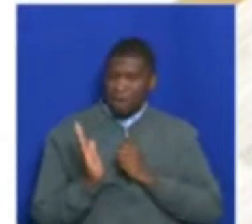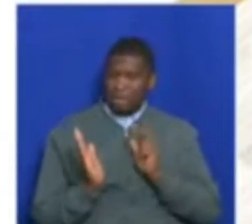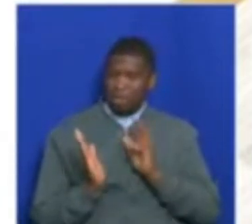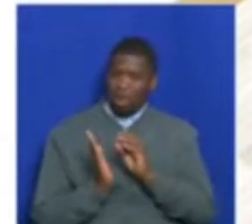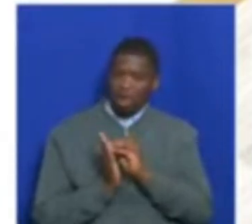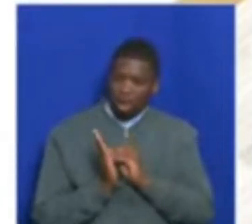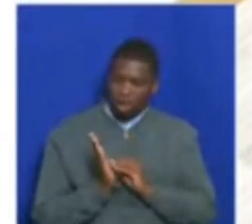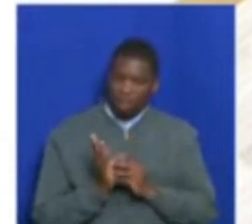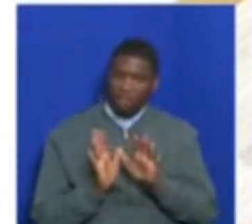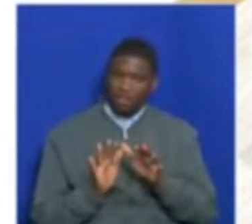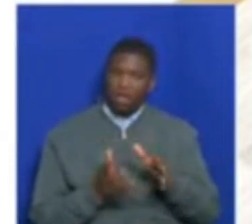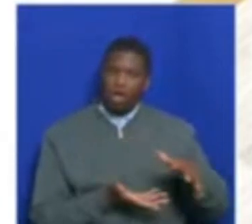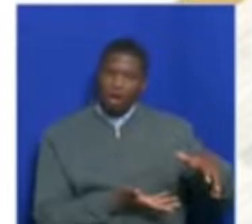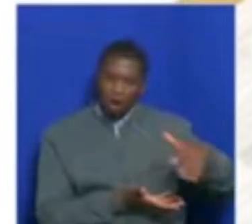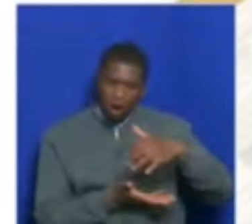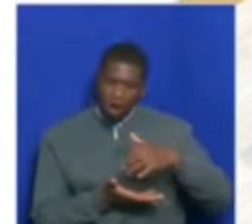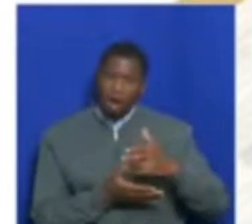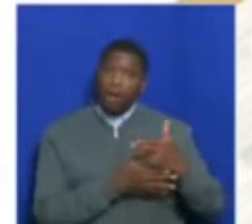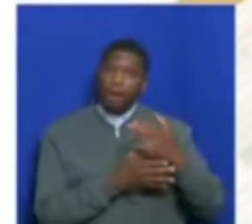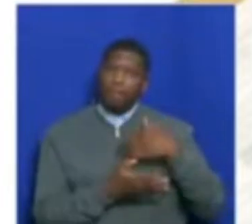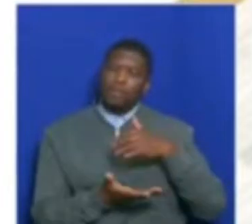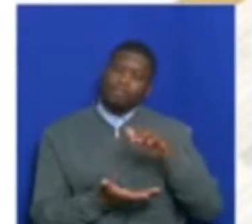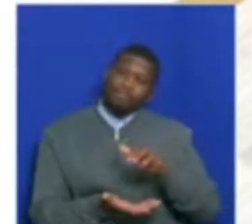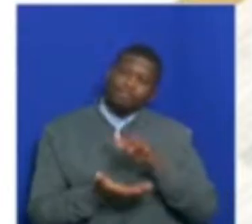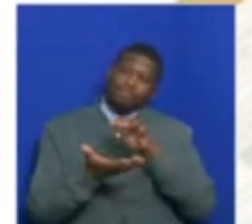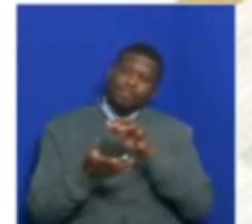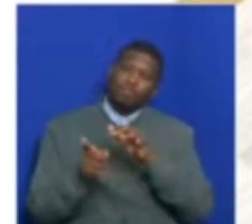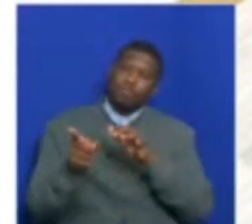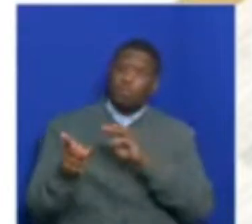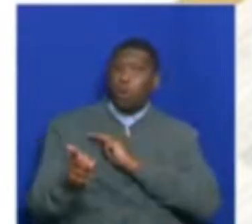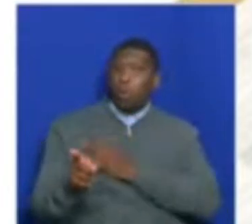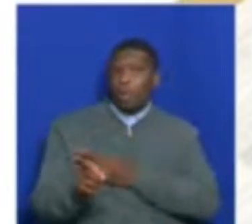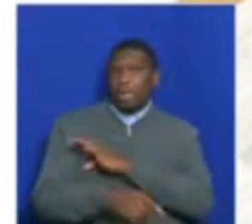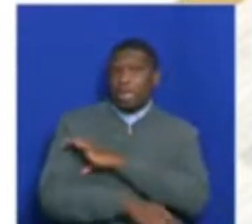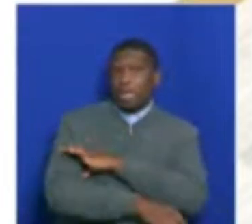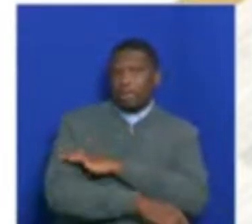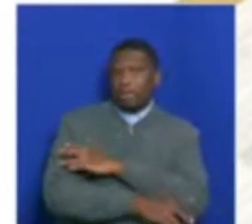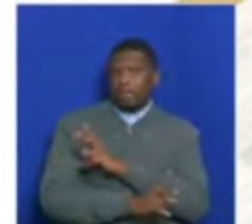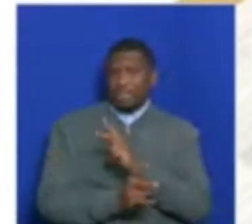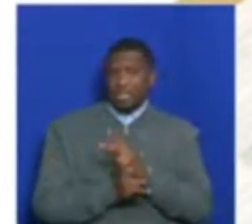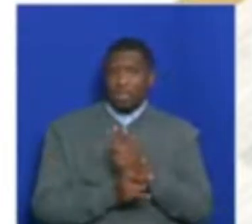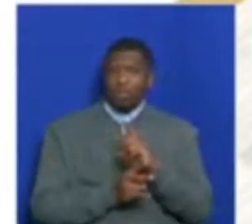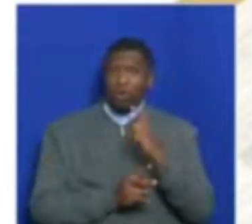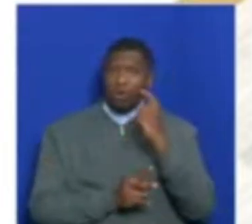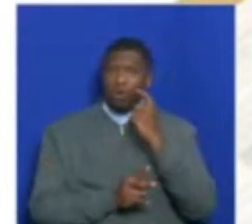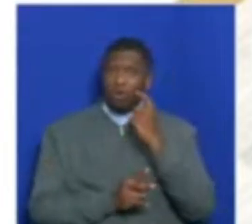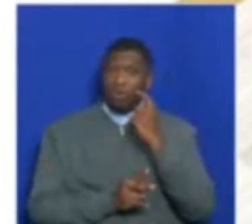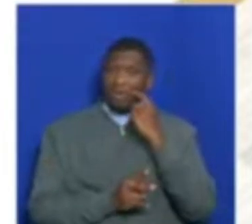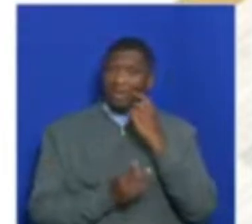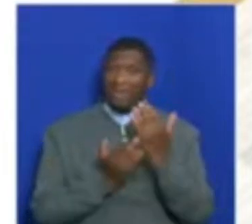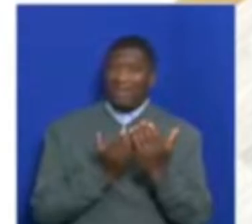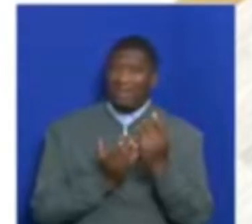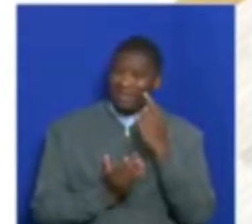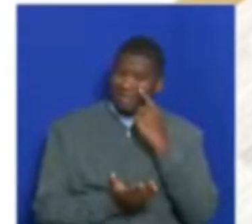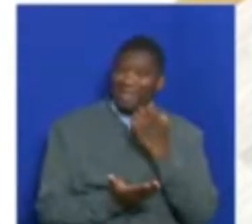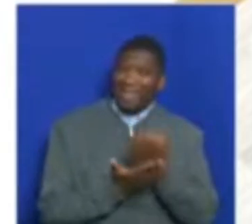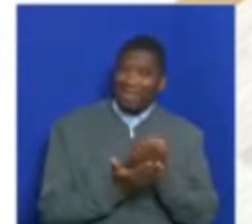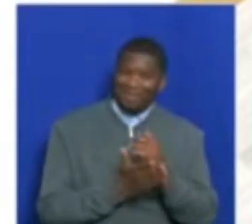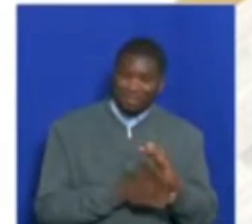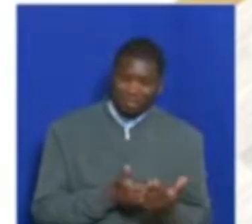casings to a female Captain Naya, who placed them in an exhibit bag with serial number. PA